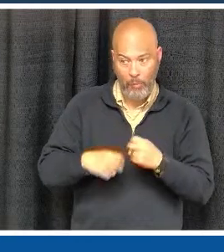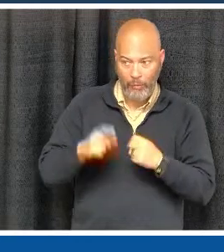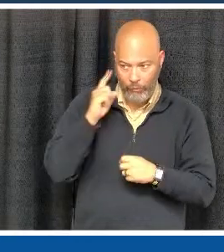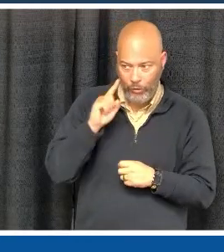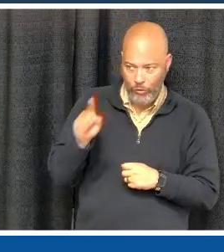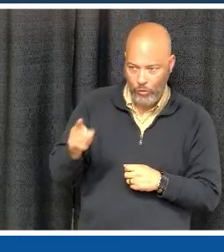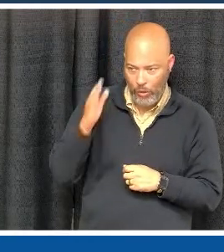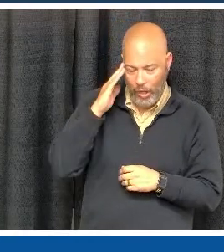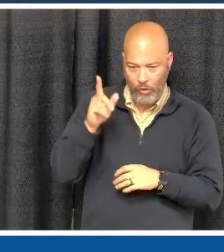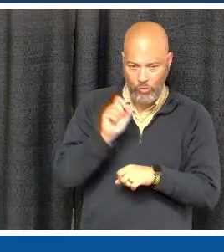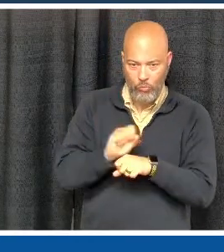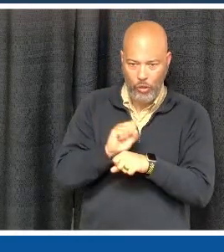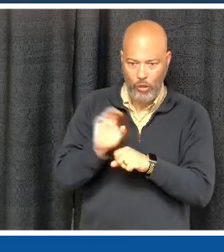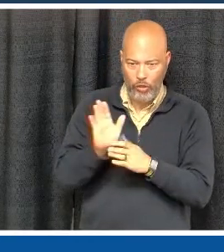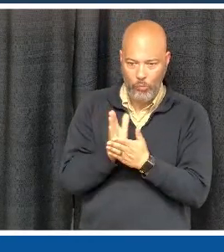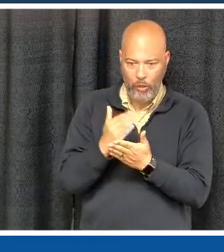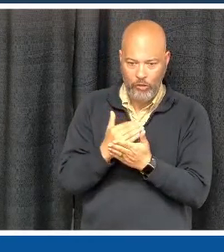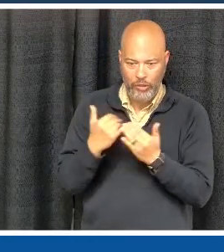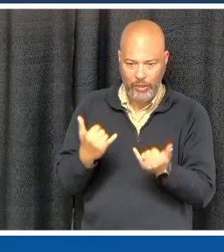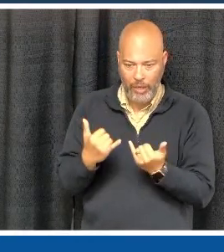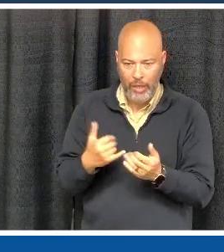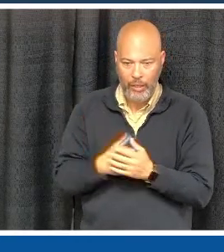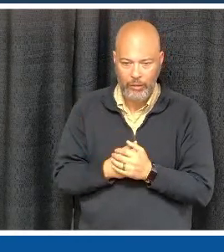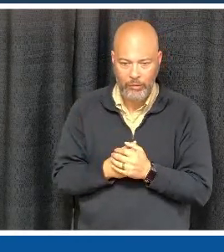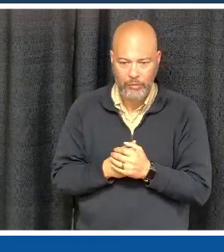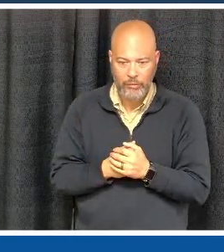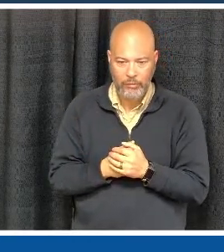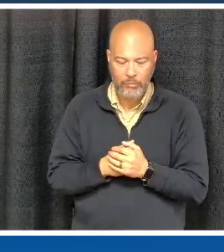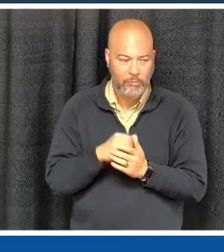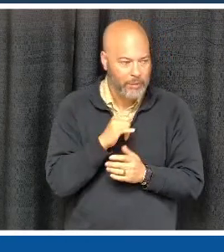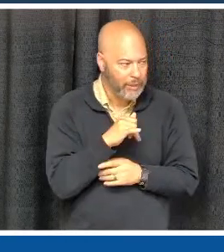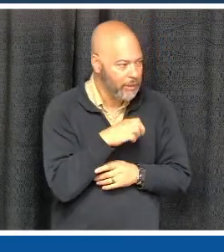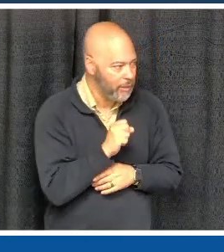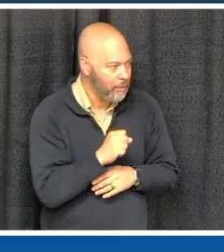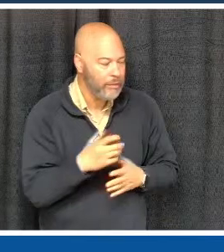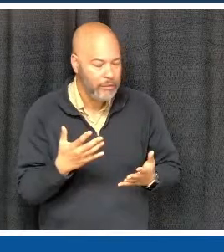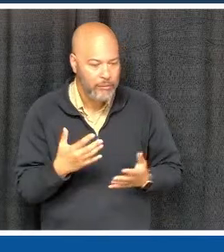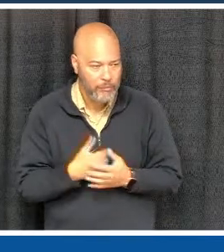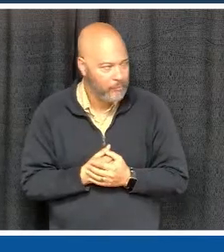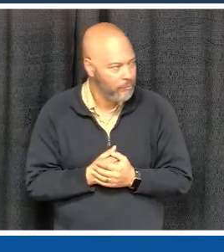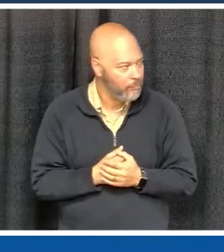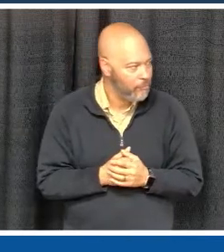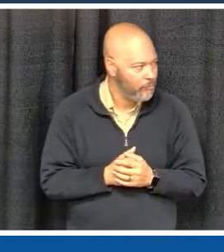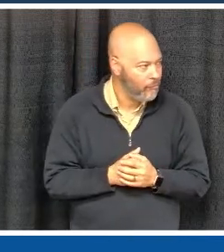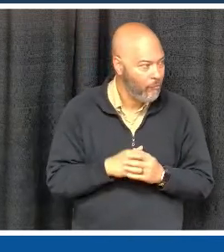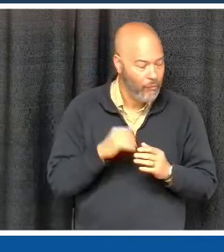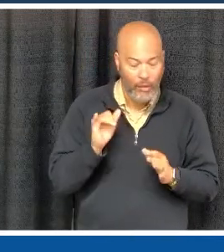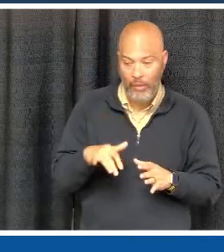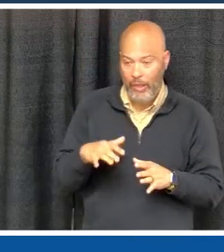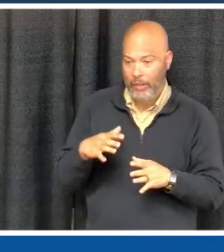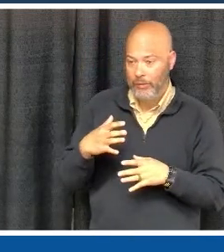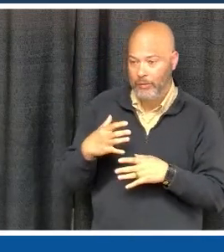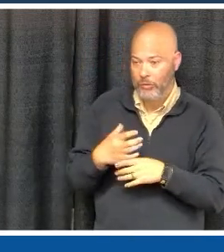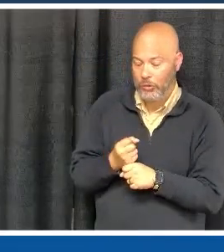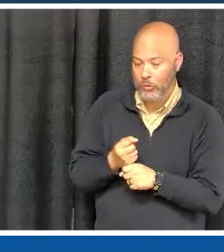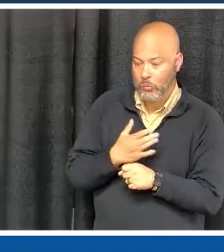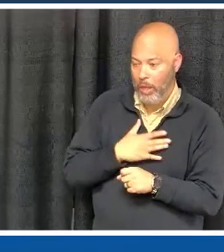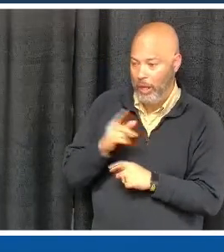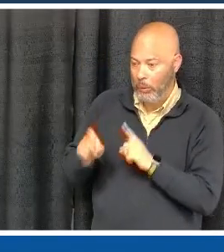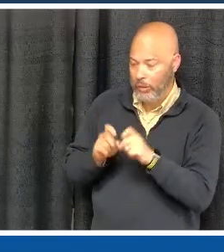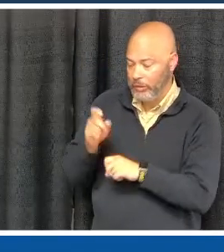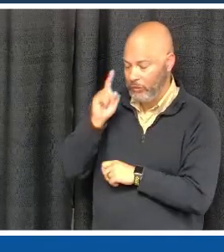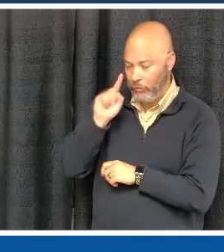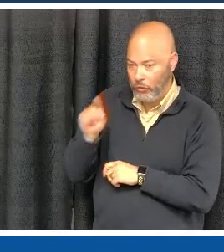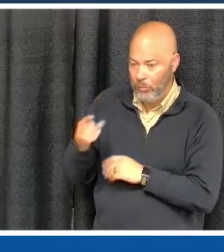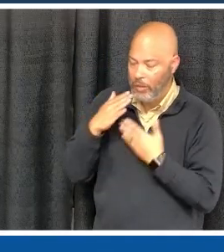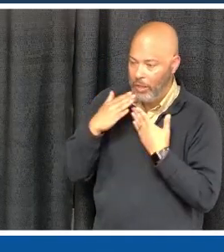you've been working on your budget today. Yes. All right, that concludes my questions for